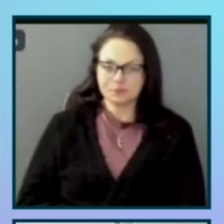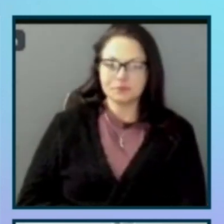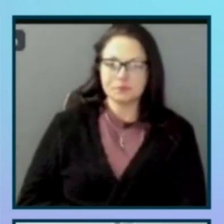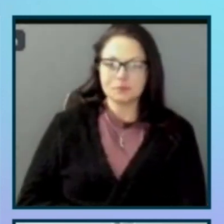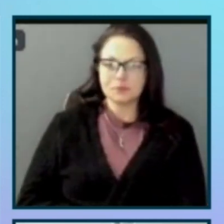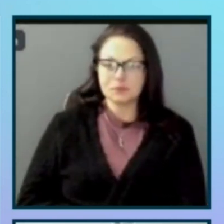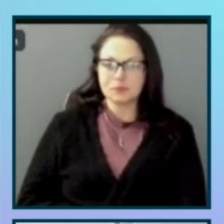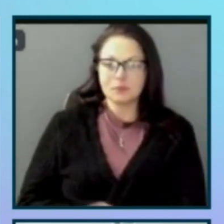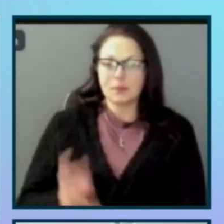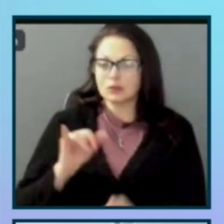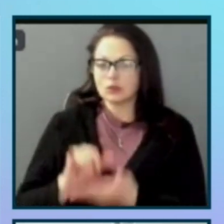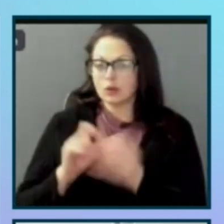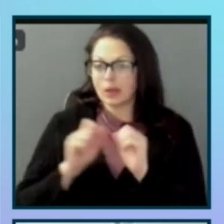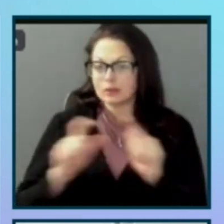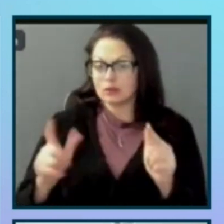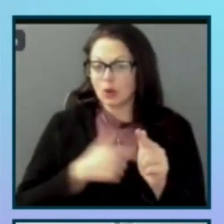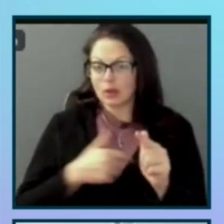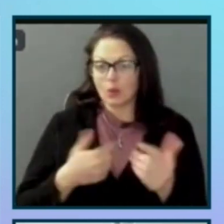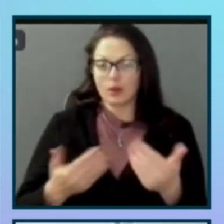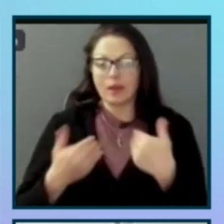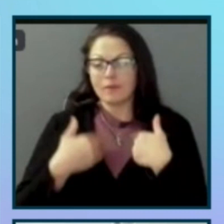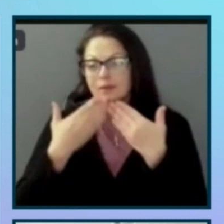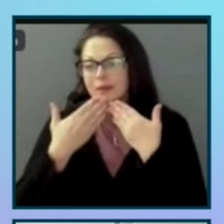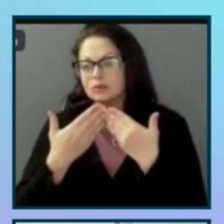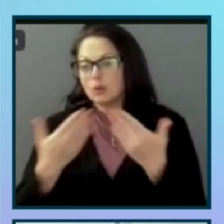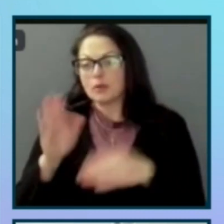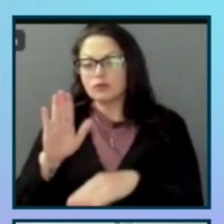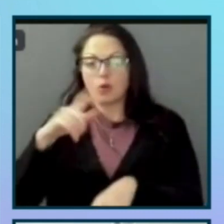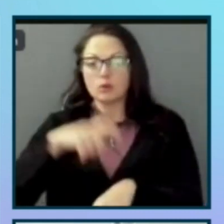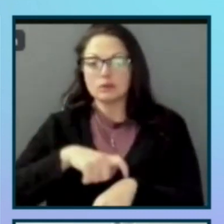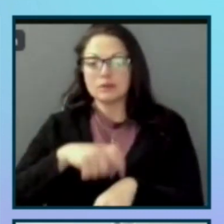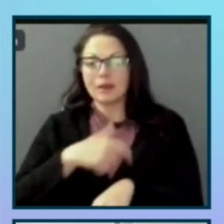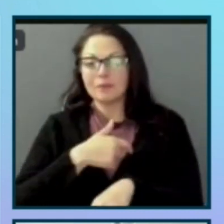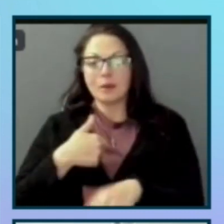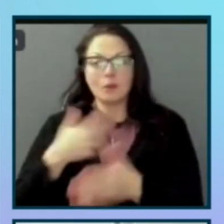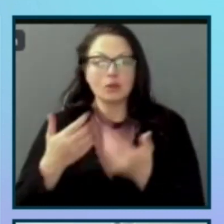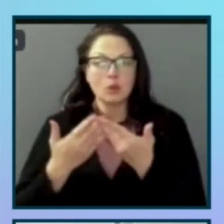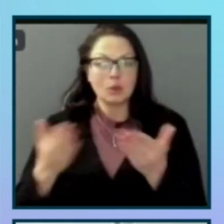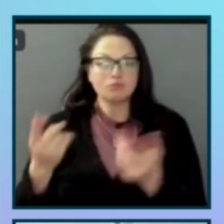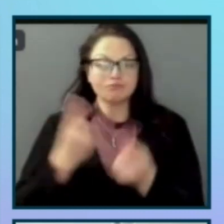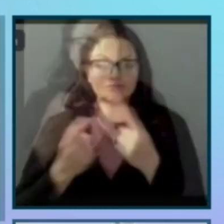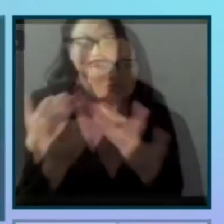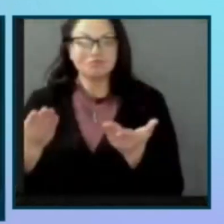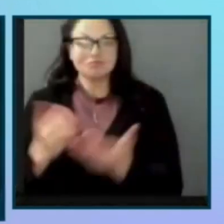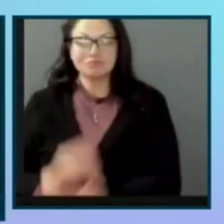So that is all that we have. Thank you so much for your time. And we wanted to open it up for